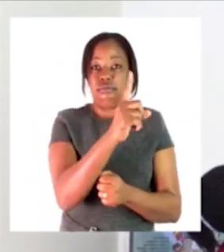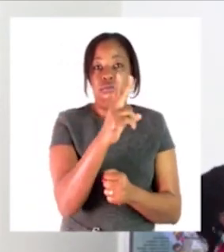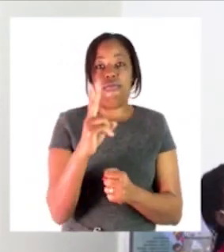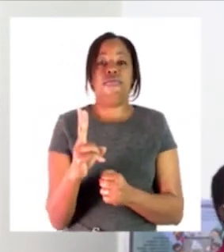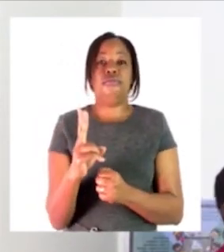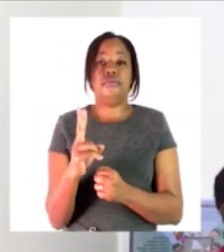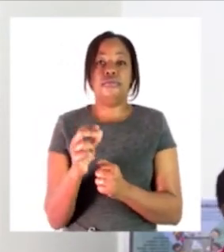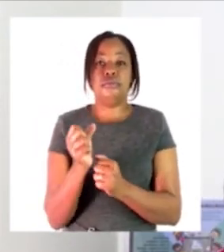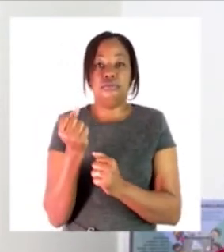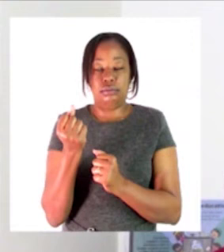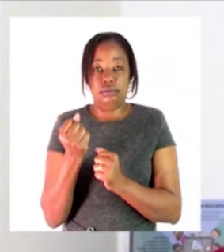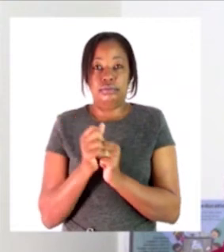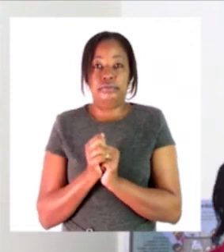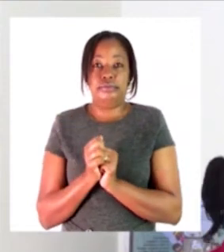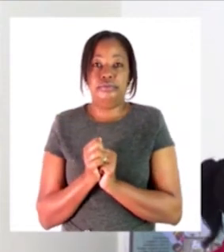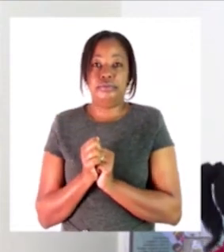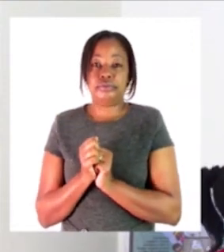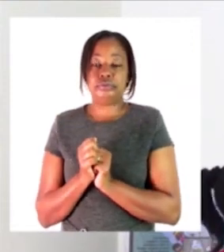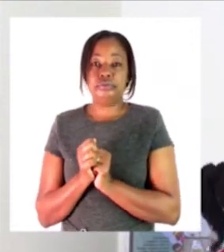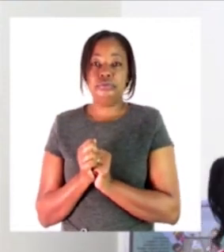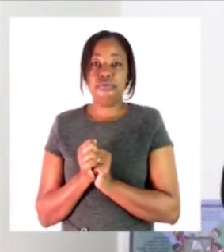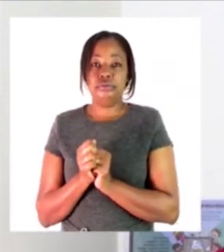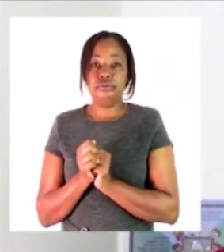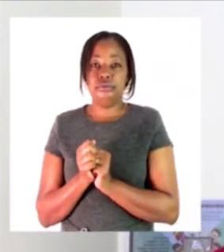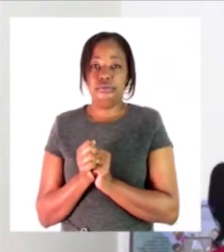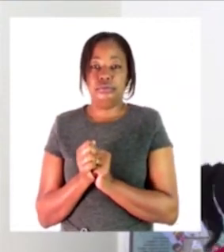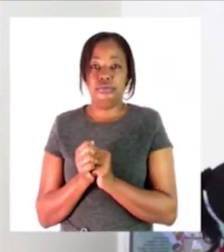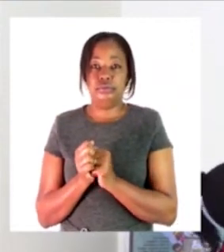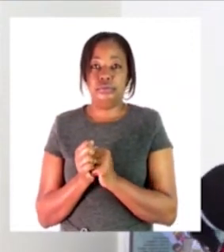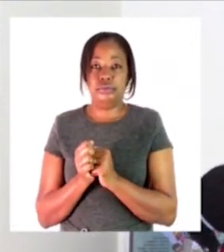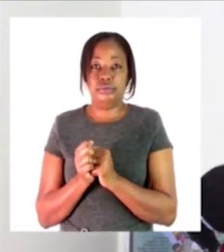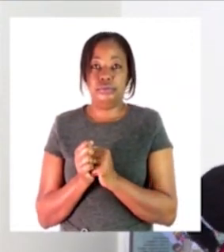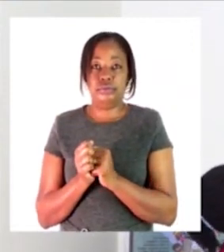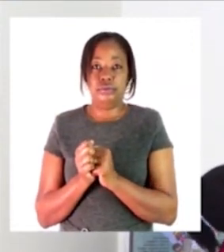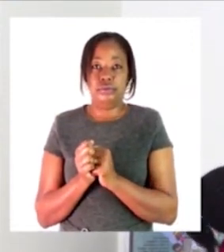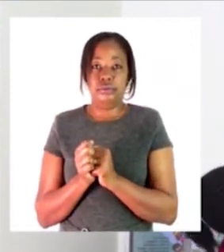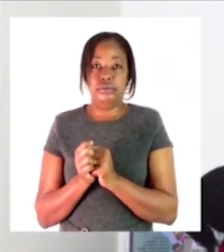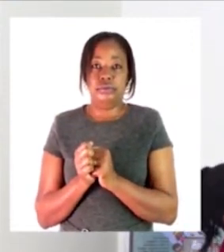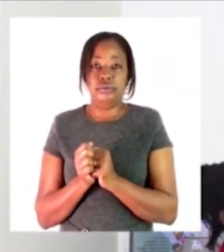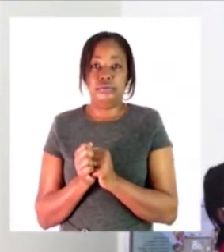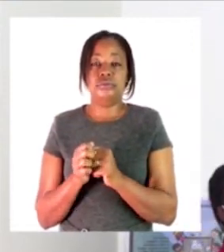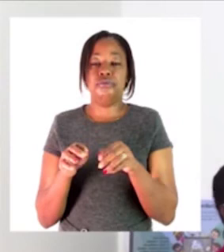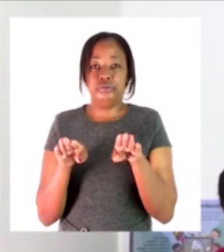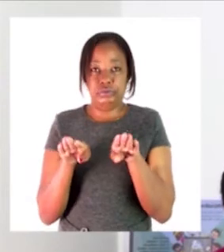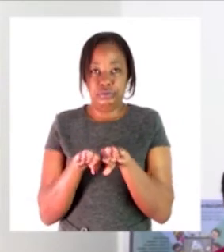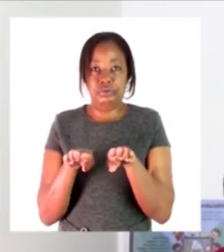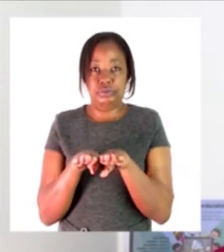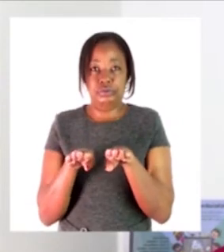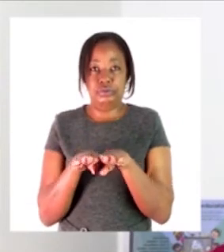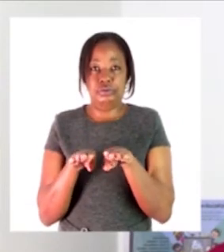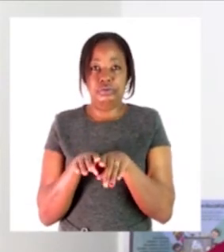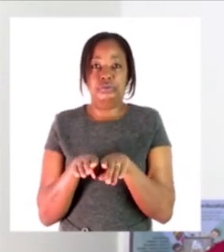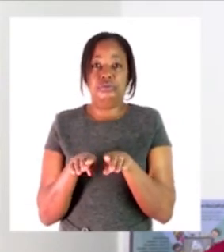because we don't need to be carrying over and putting there and carrying over and putting there. We just first work out the numbers with the